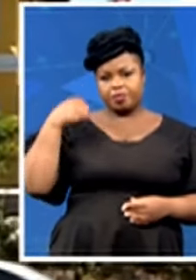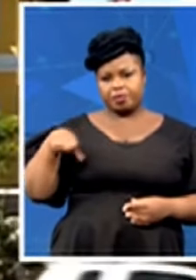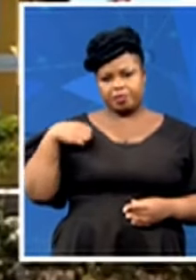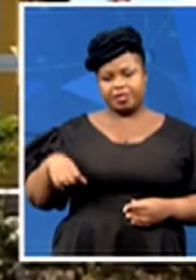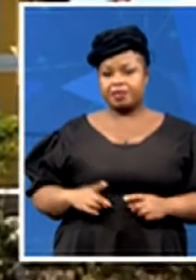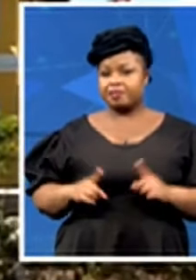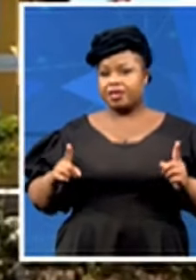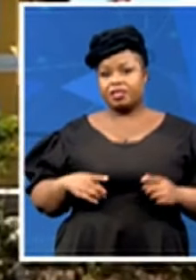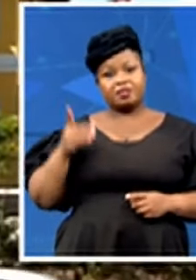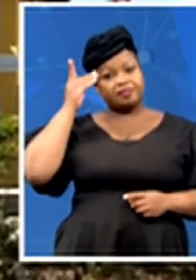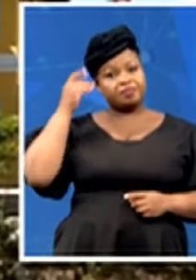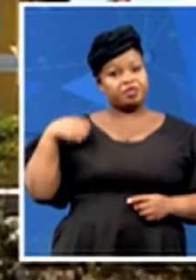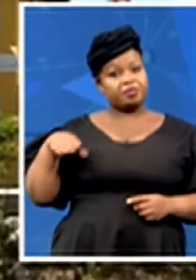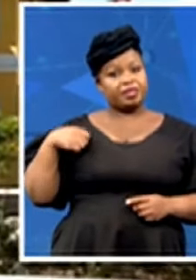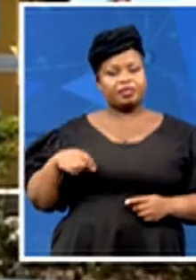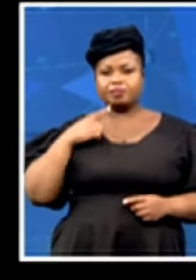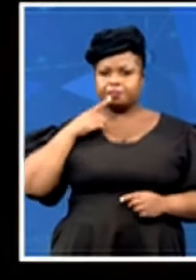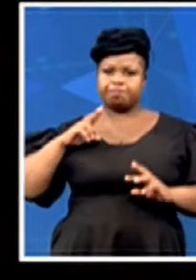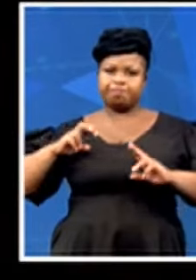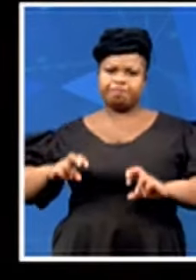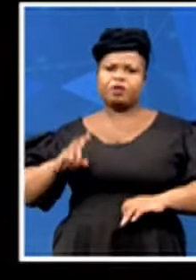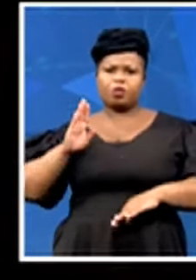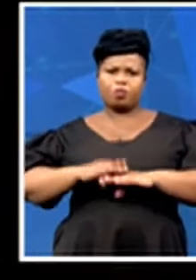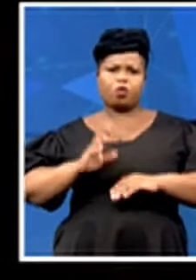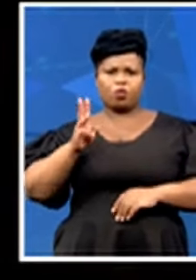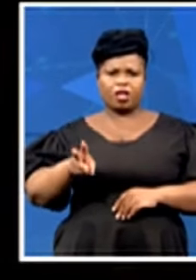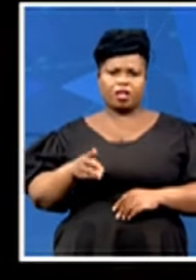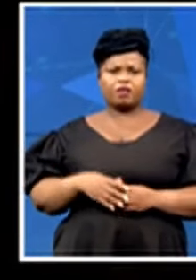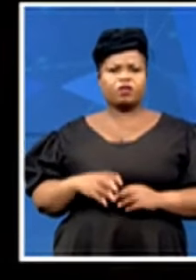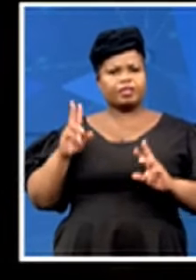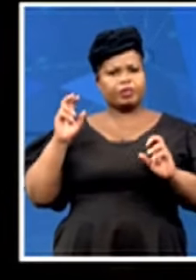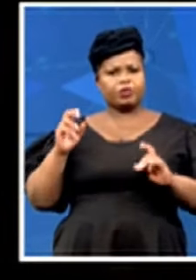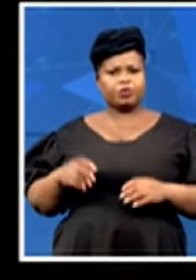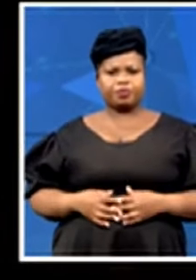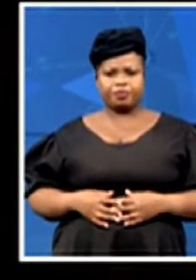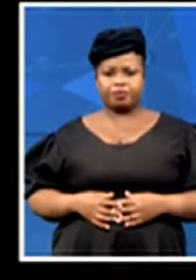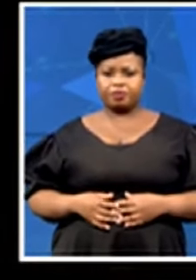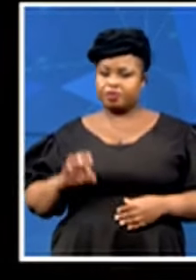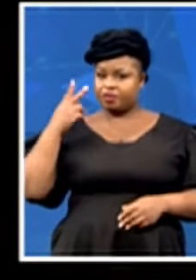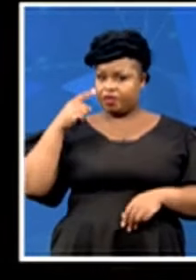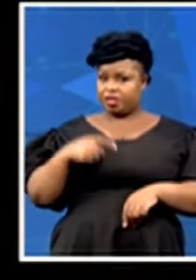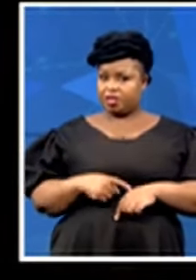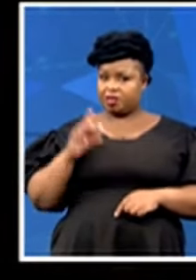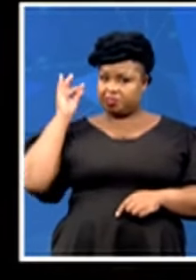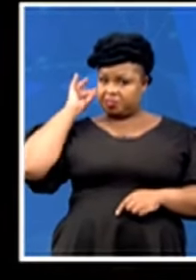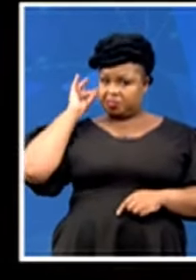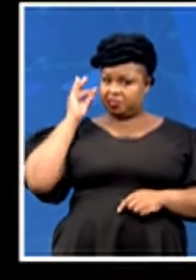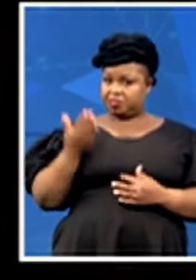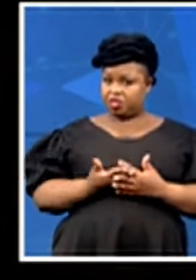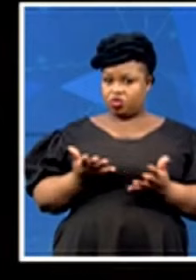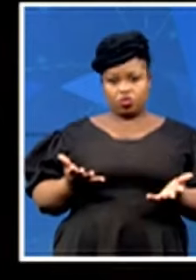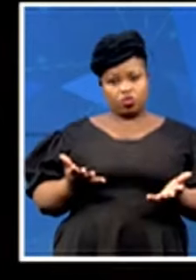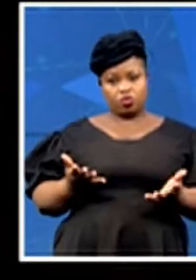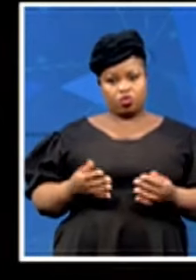will investigate the alleged ghost employee matter. It's for the first time that we have got a case of this nature. And